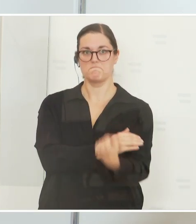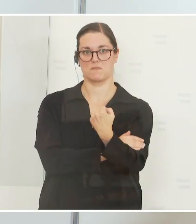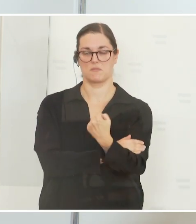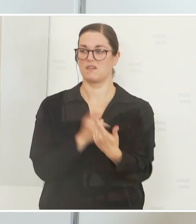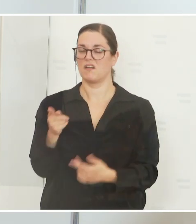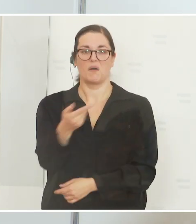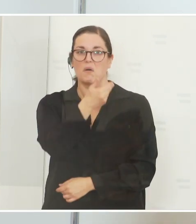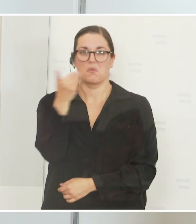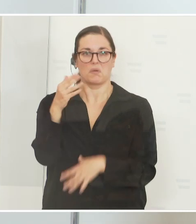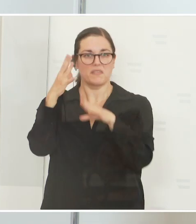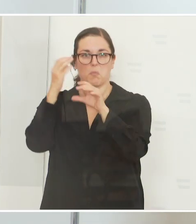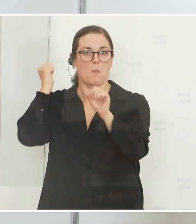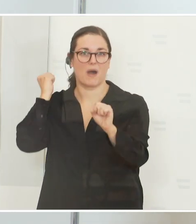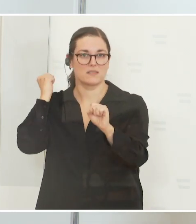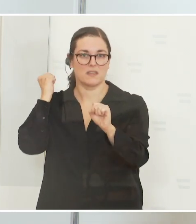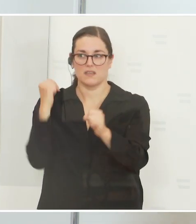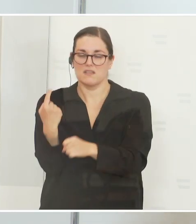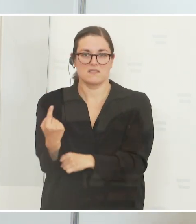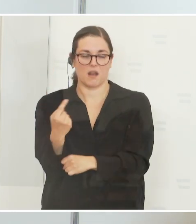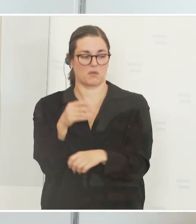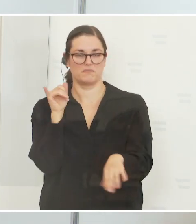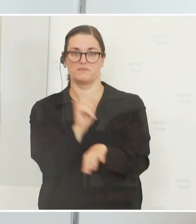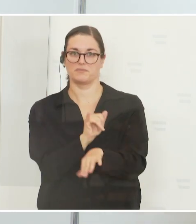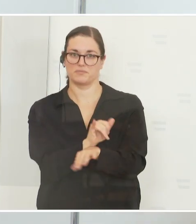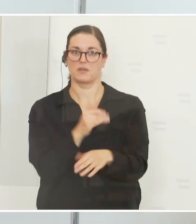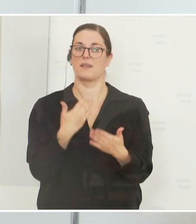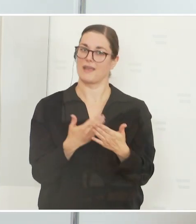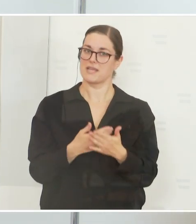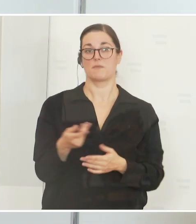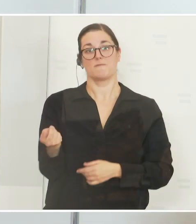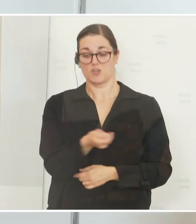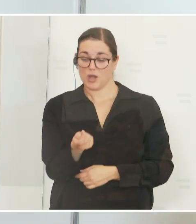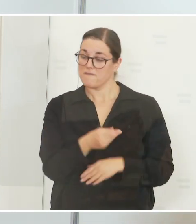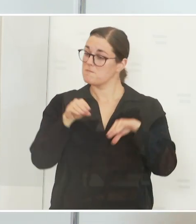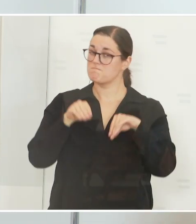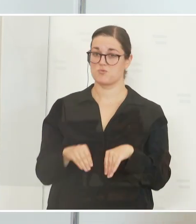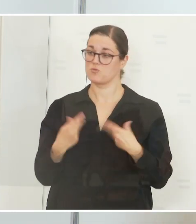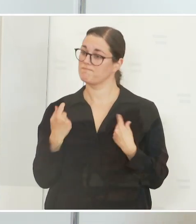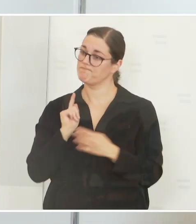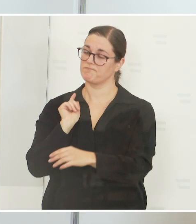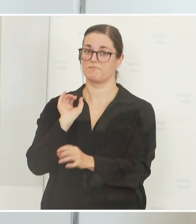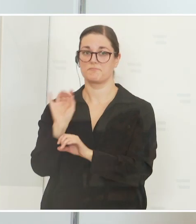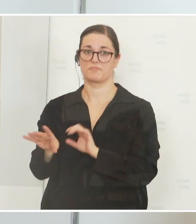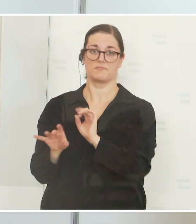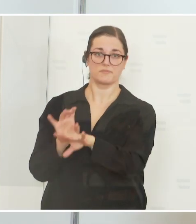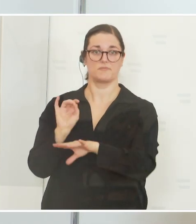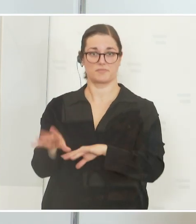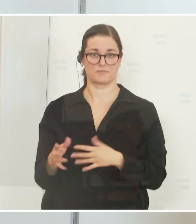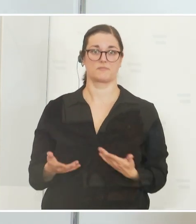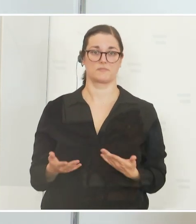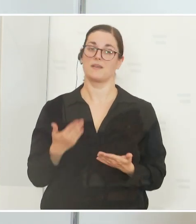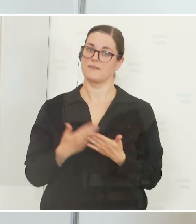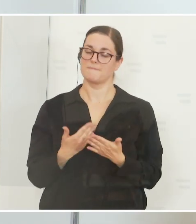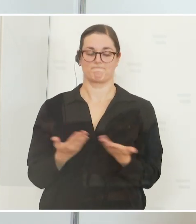diplomatic language. And, you know, the 4th package of sanctions left, it's a pity, rather a lot of loopholes. So